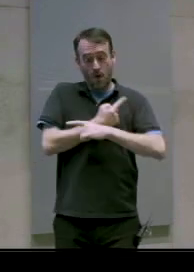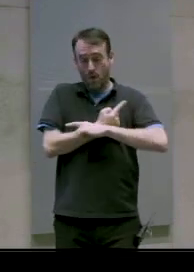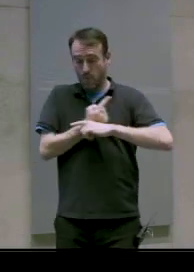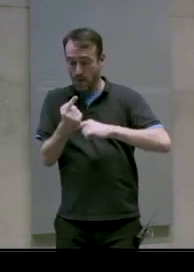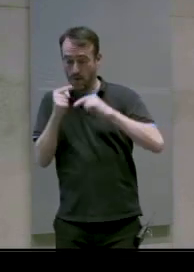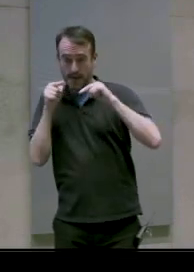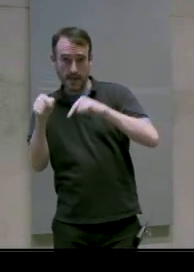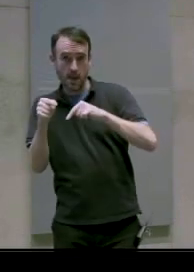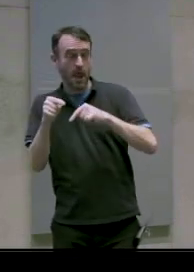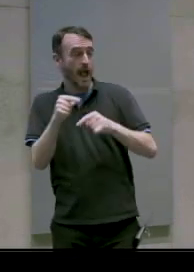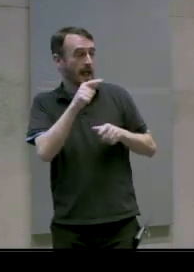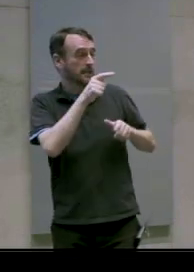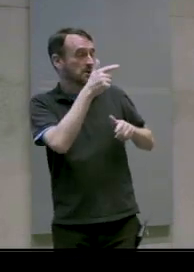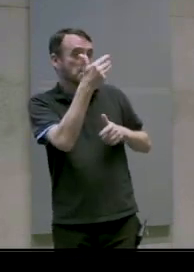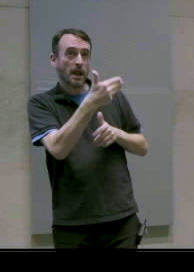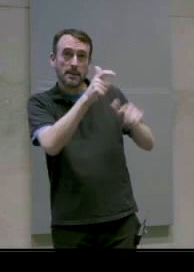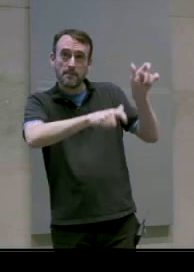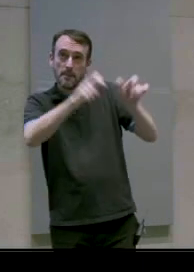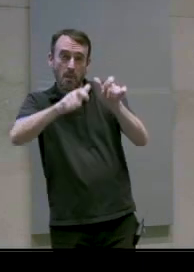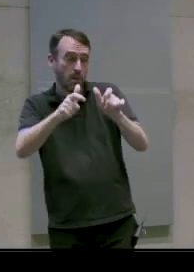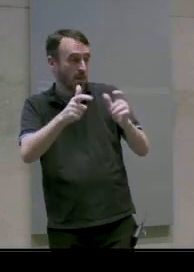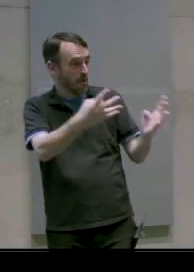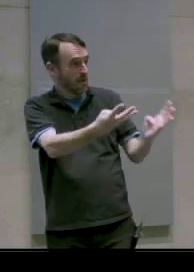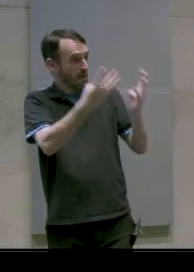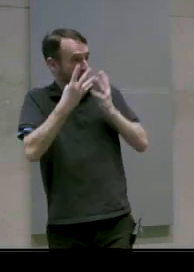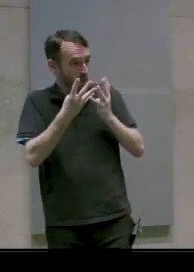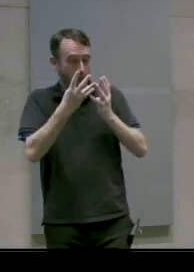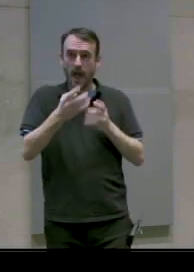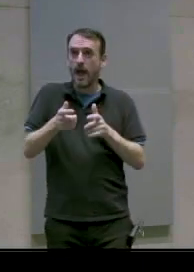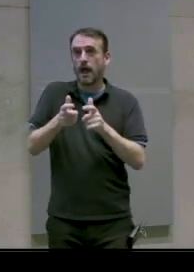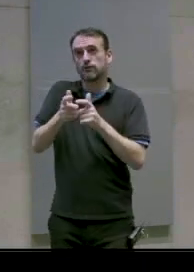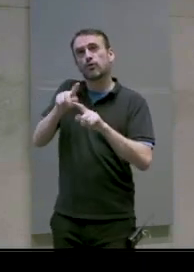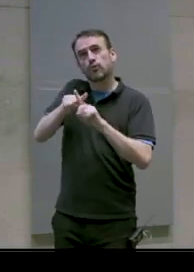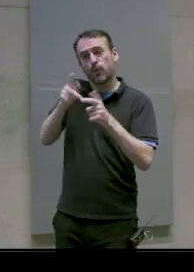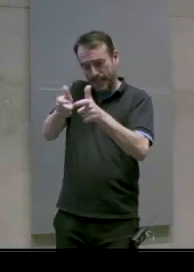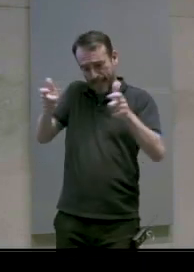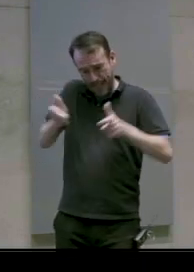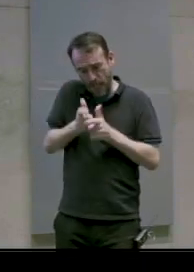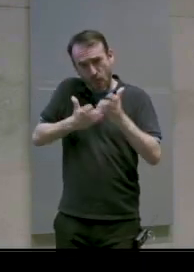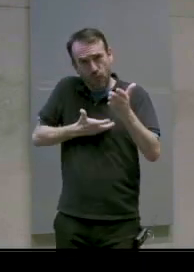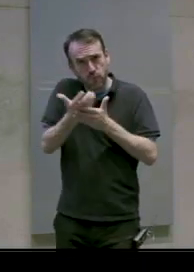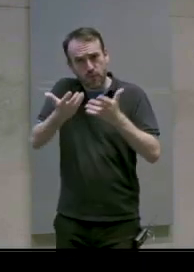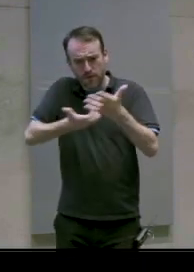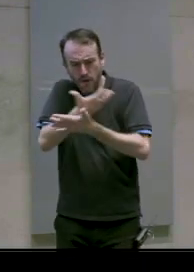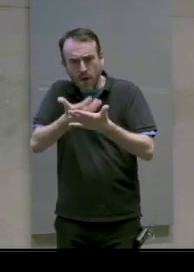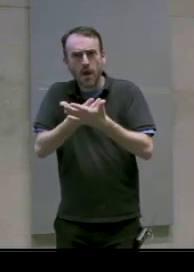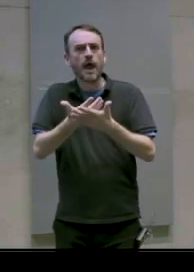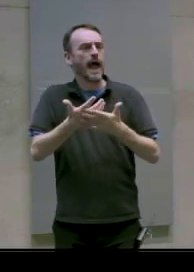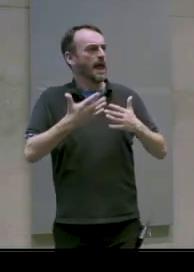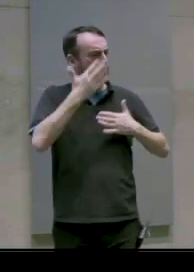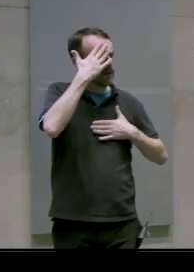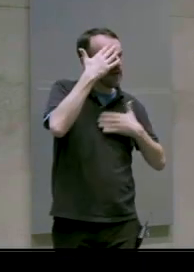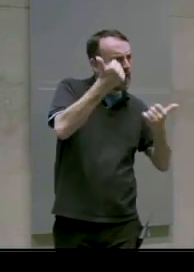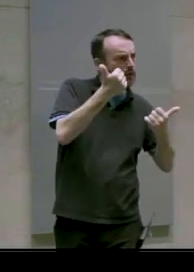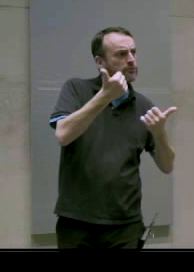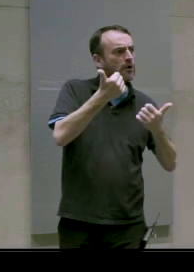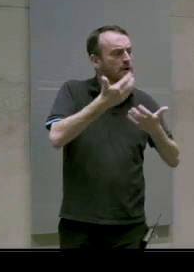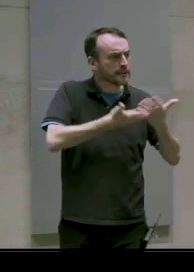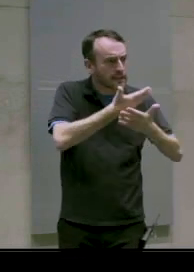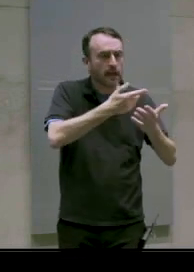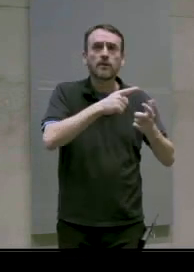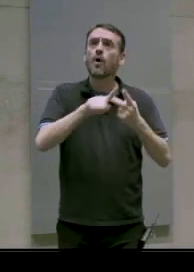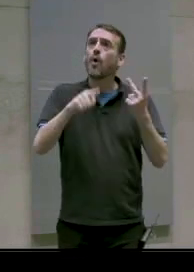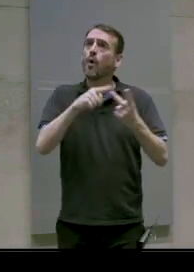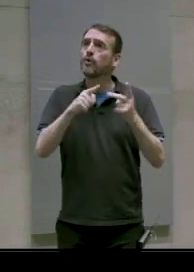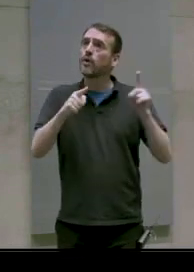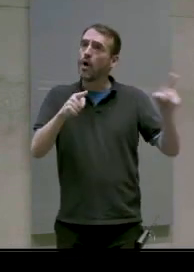through the toolkit, discussing mental health, and dreaming about which worlds we might want to live in and what games really mean to us. So what did